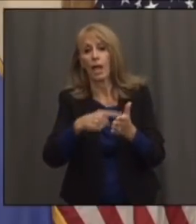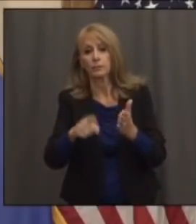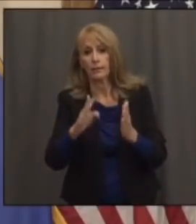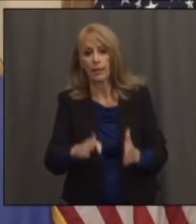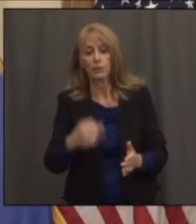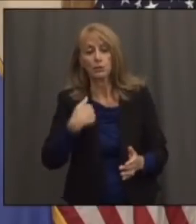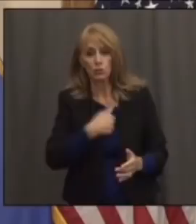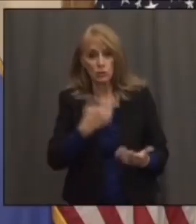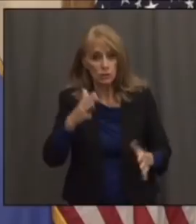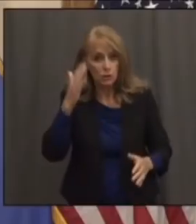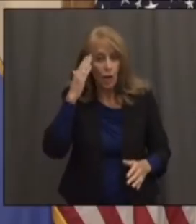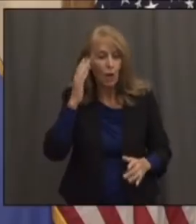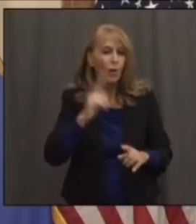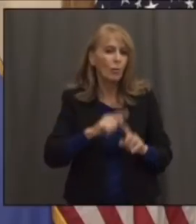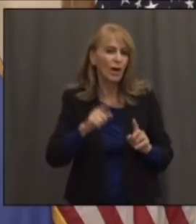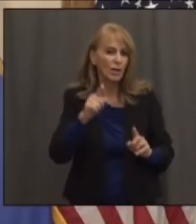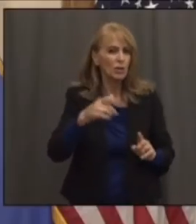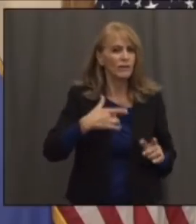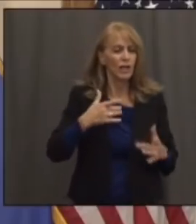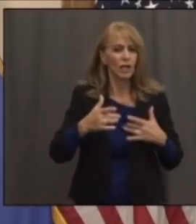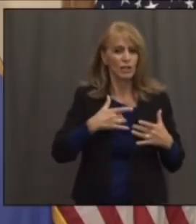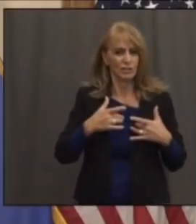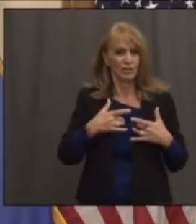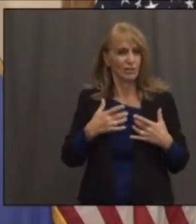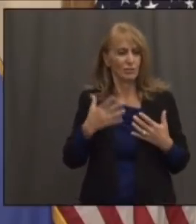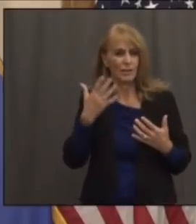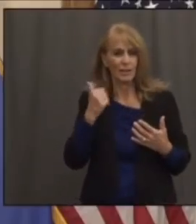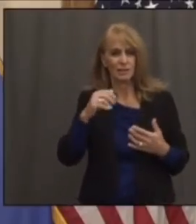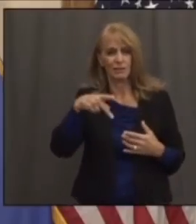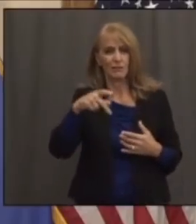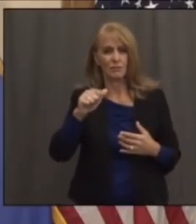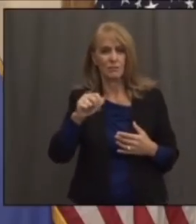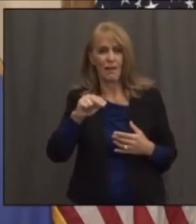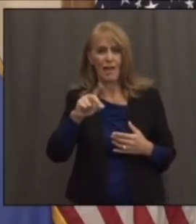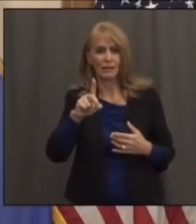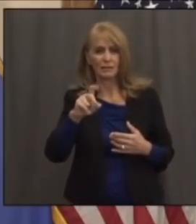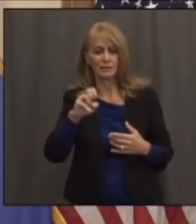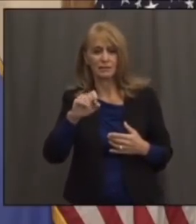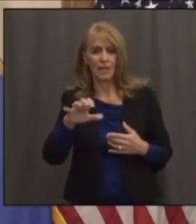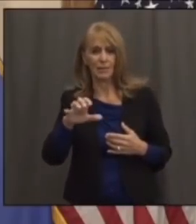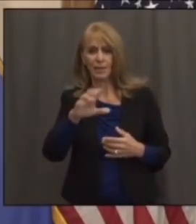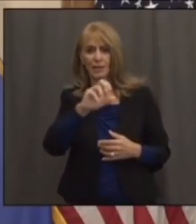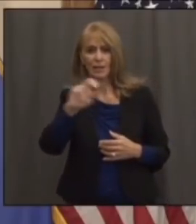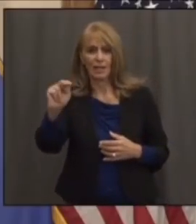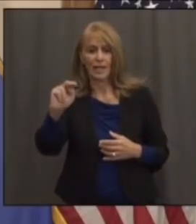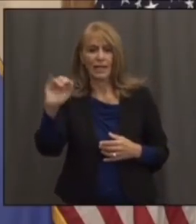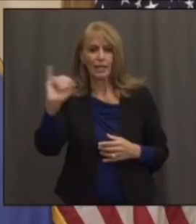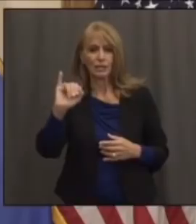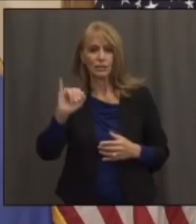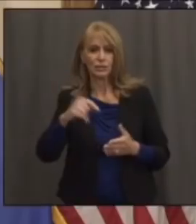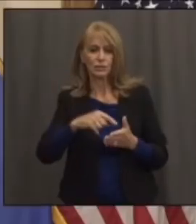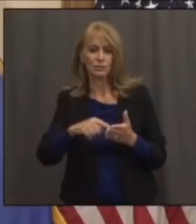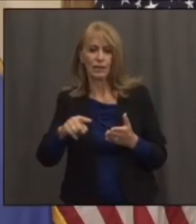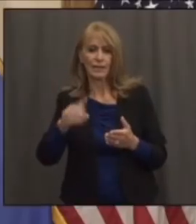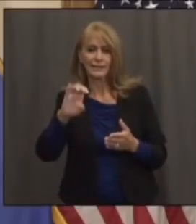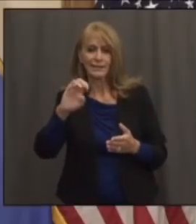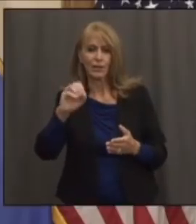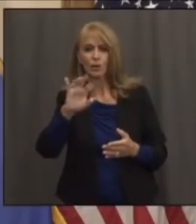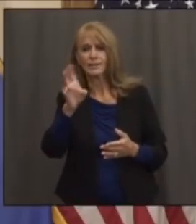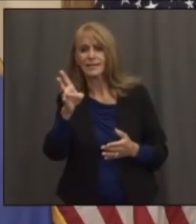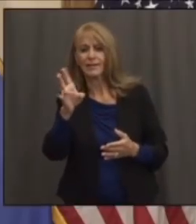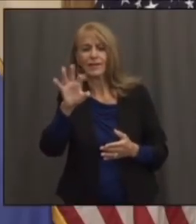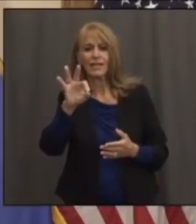but aren't you concerned that in the middle of the pandemic, the Connecticut-based insurer is paying its CEO $79 million?